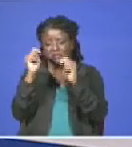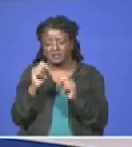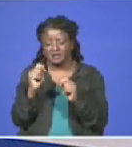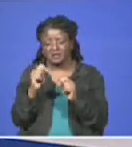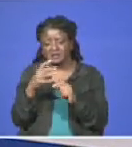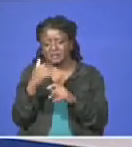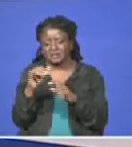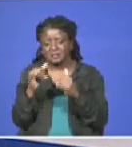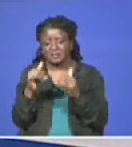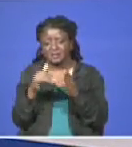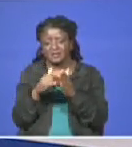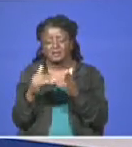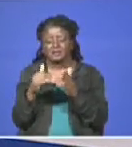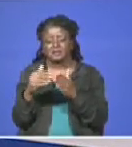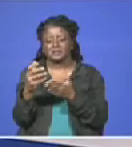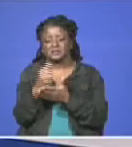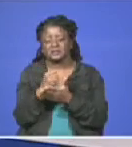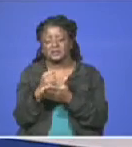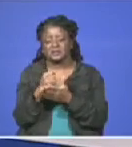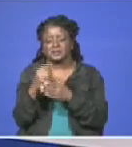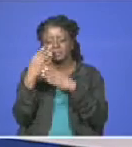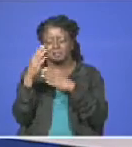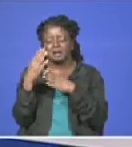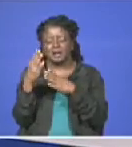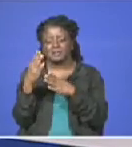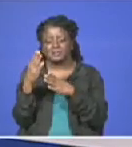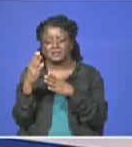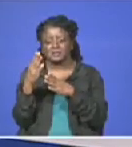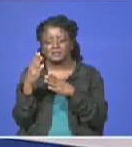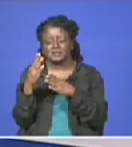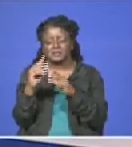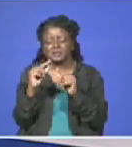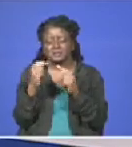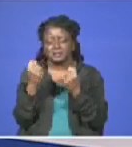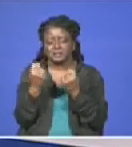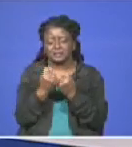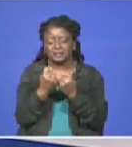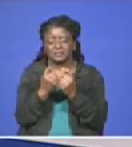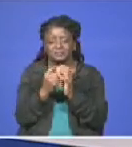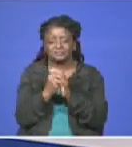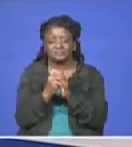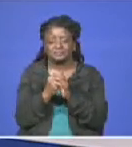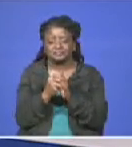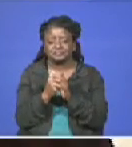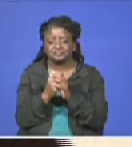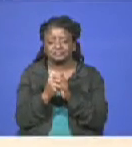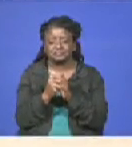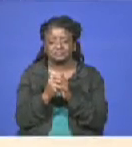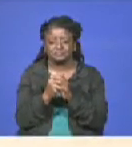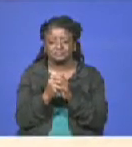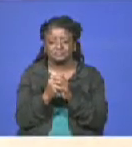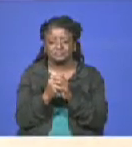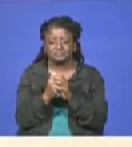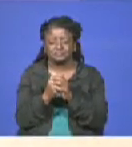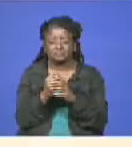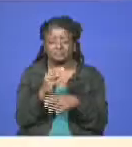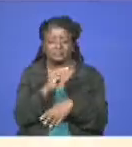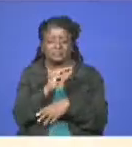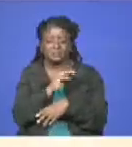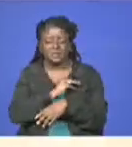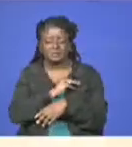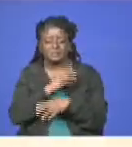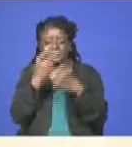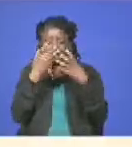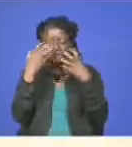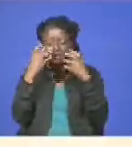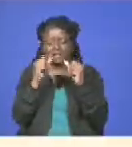Basketball Association at the Bahama Resort Convention Center. Our Amajal Knowles was courtside. The Memphis Tigers continue to look